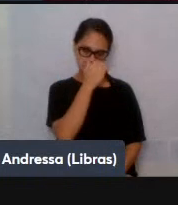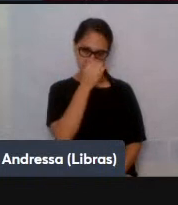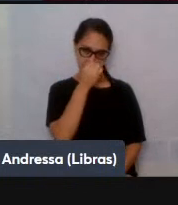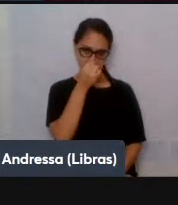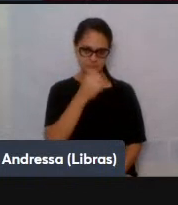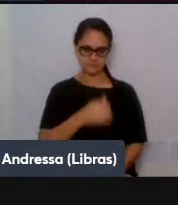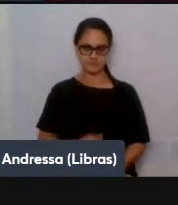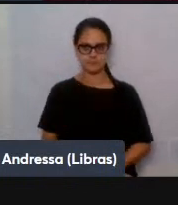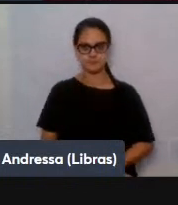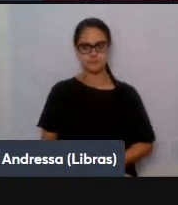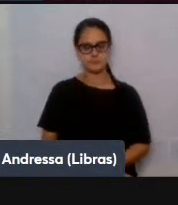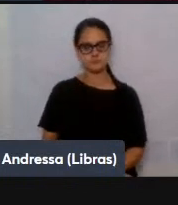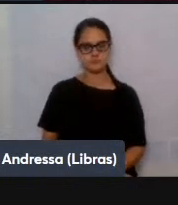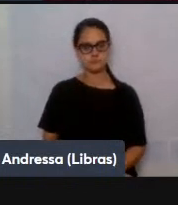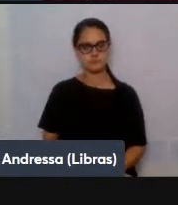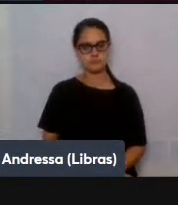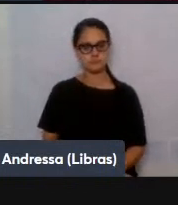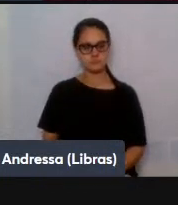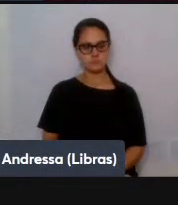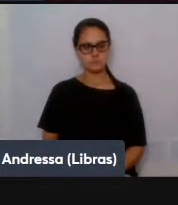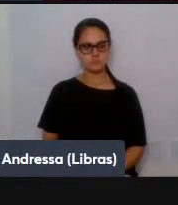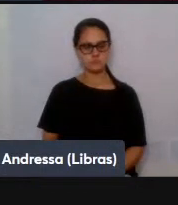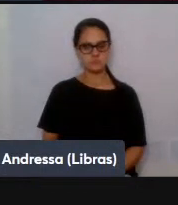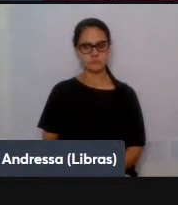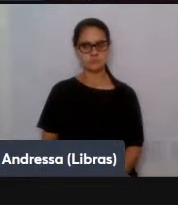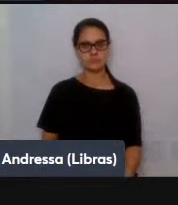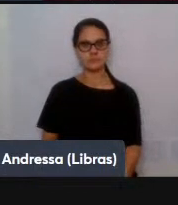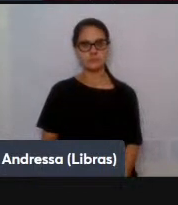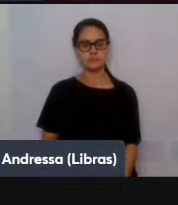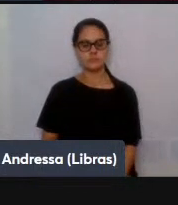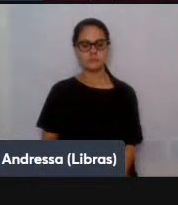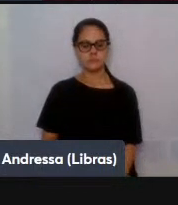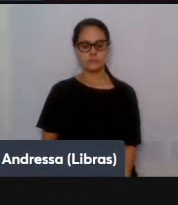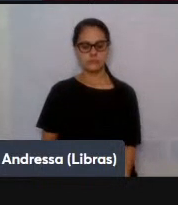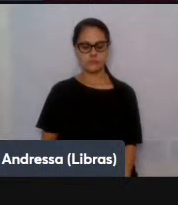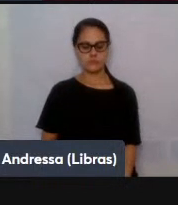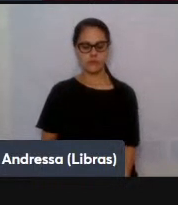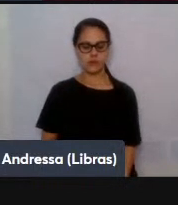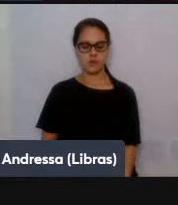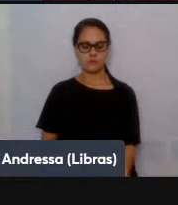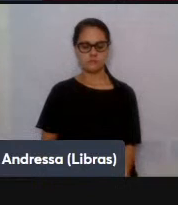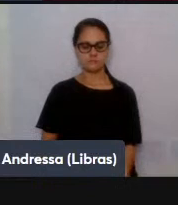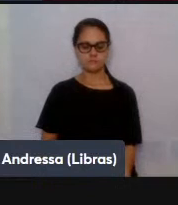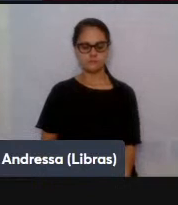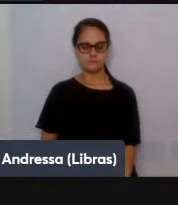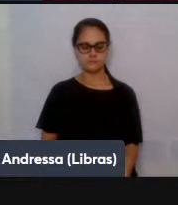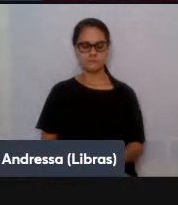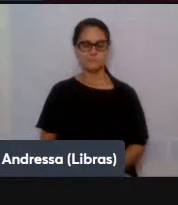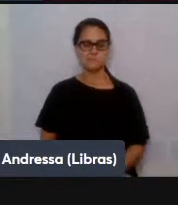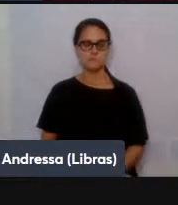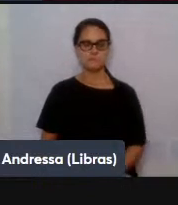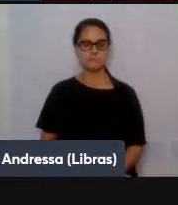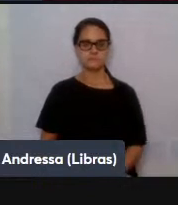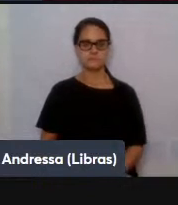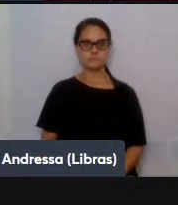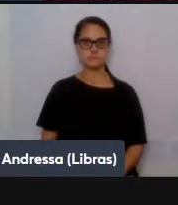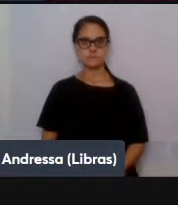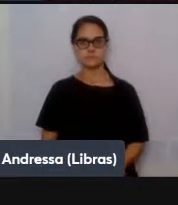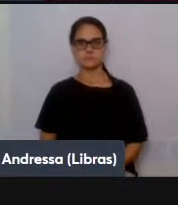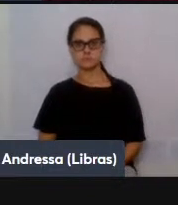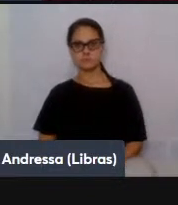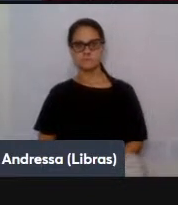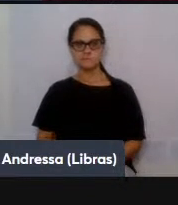larger practices and contestations around the dominance